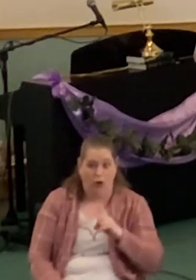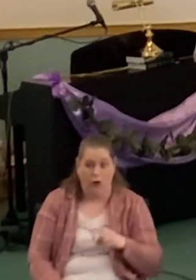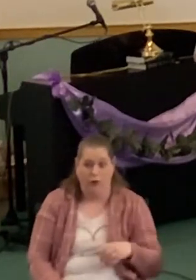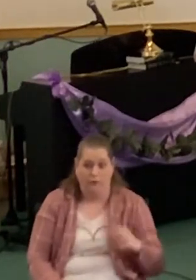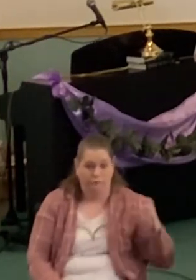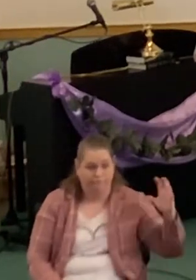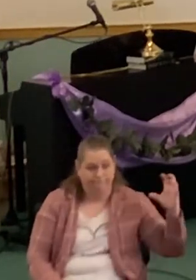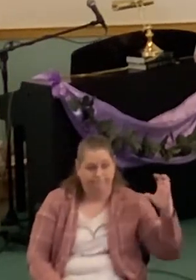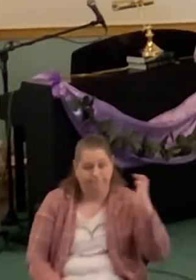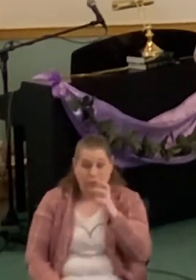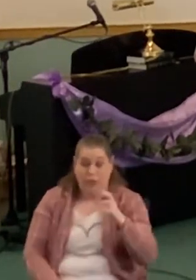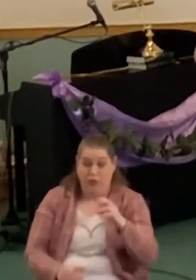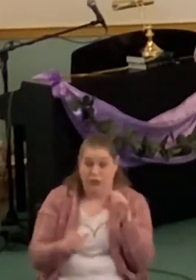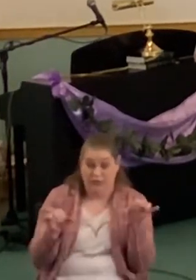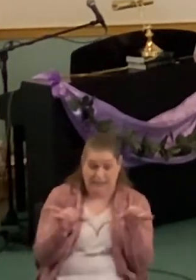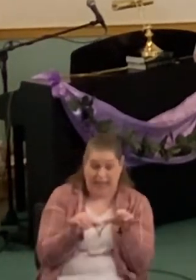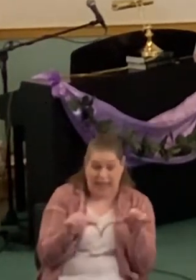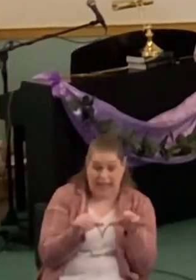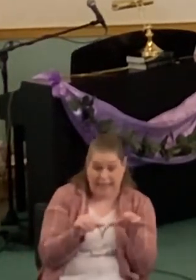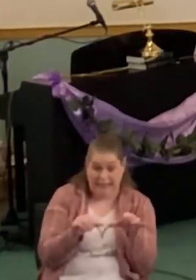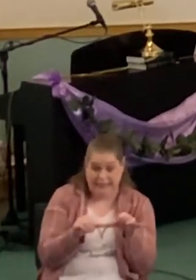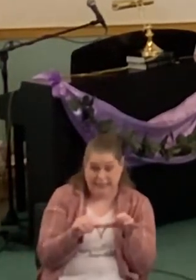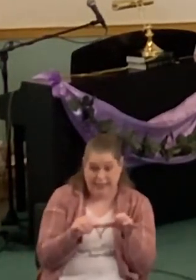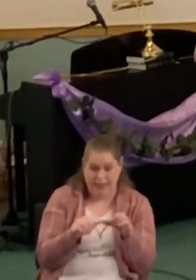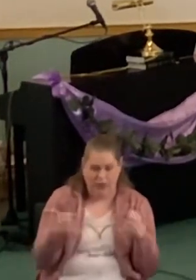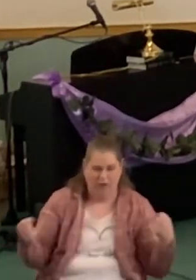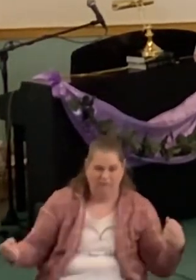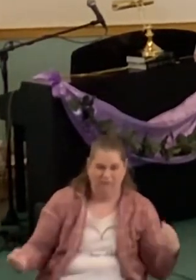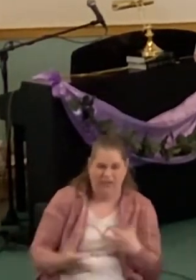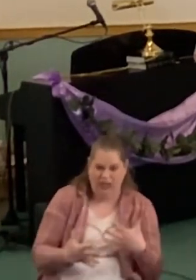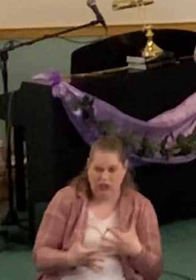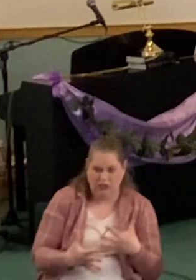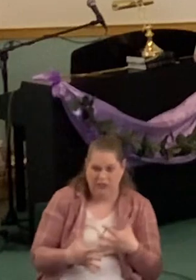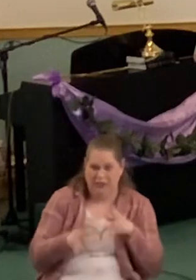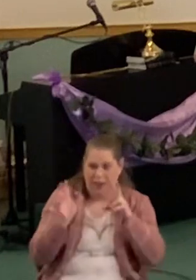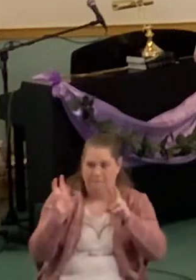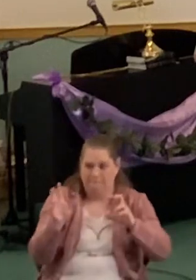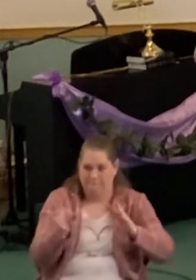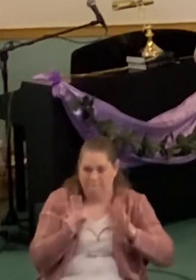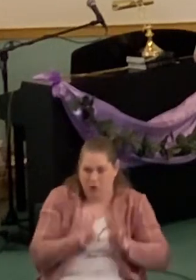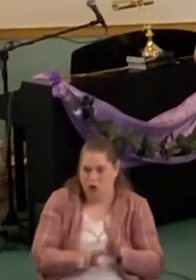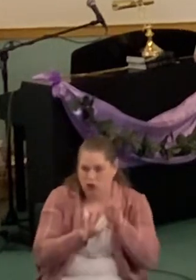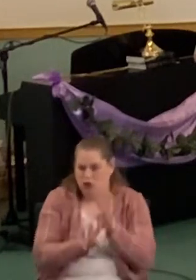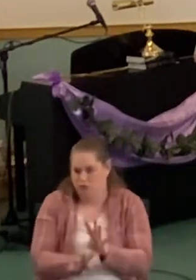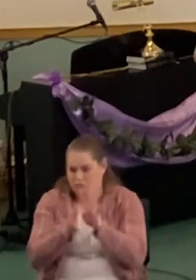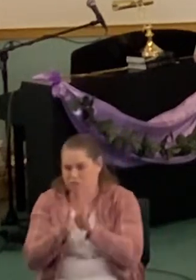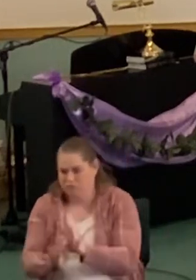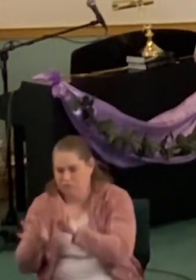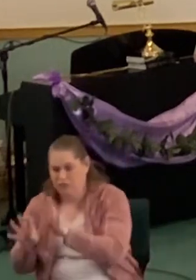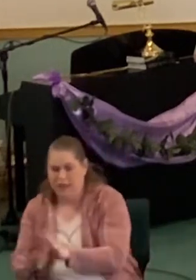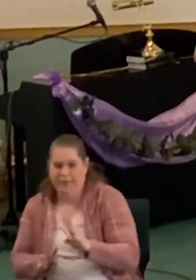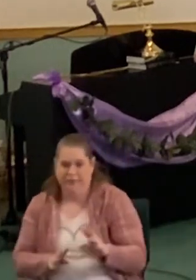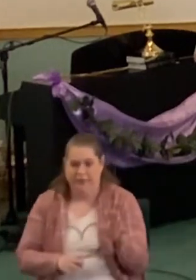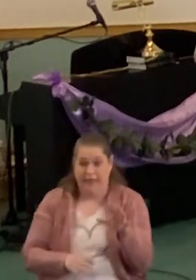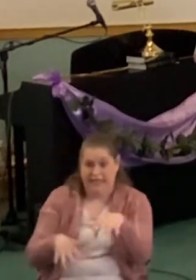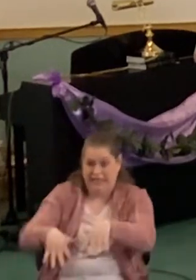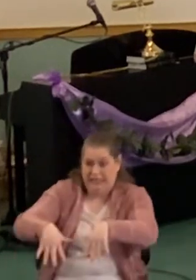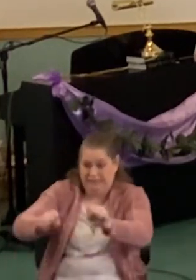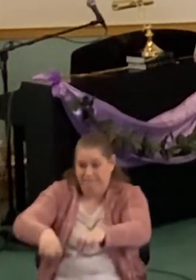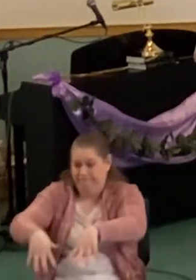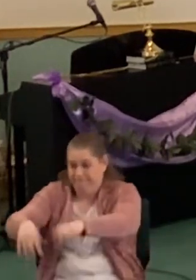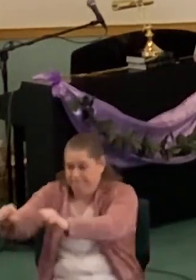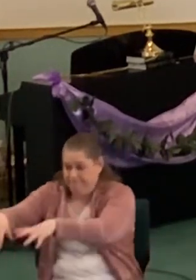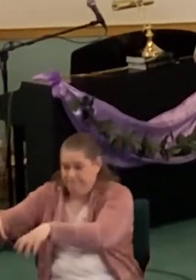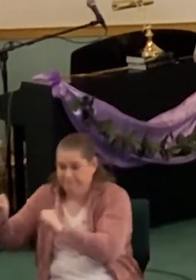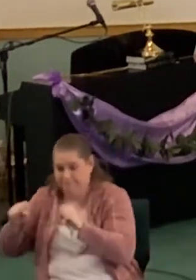their size in verse 6. Fierce and impetuous, they march throughout the earth. They seize dwelling places which are not theirs.